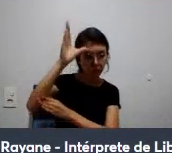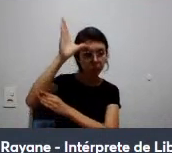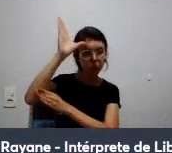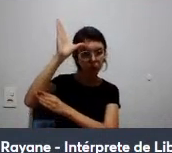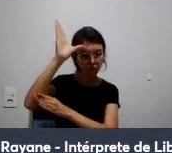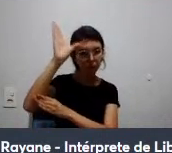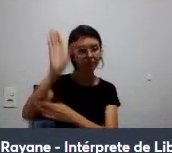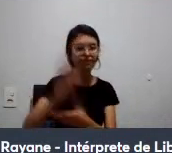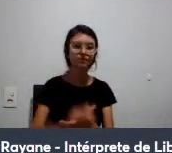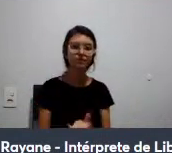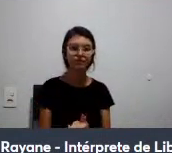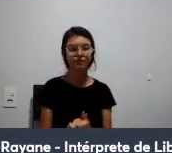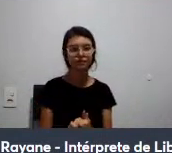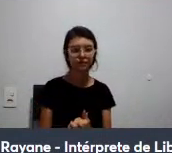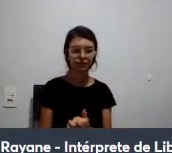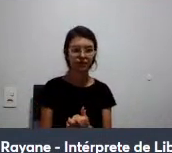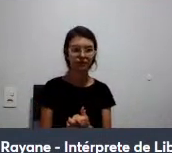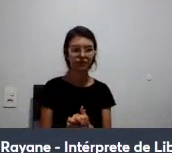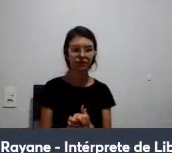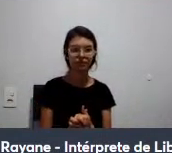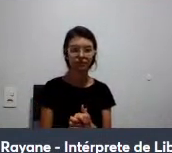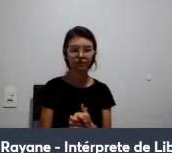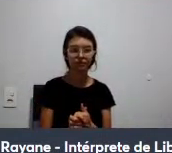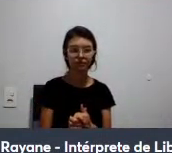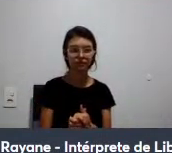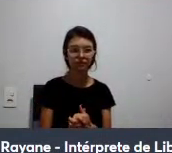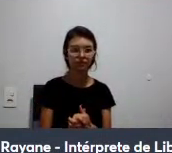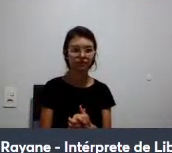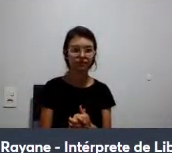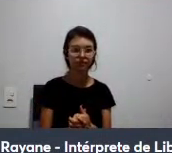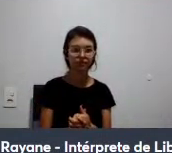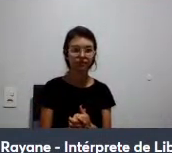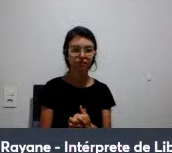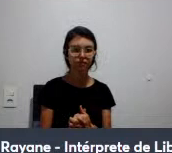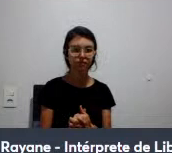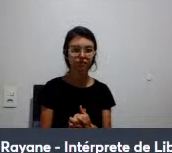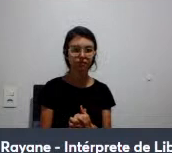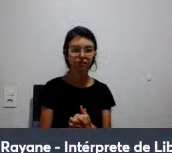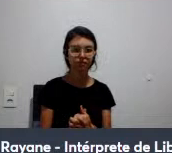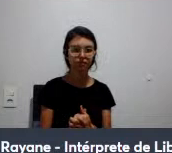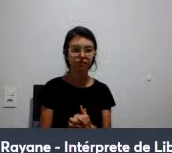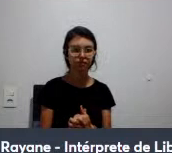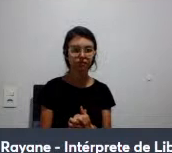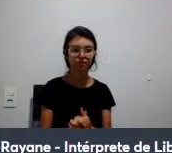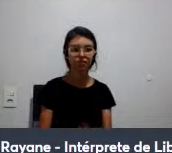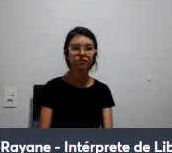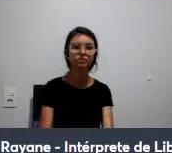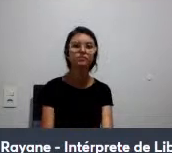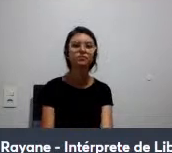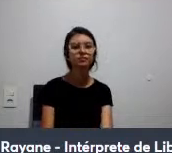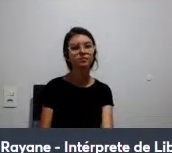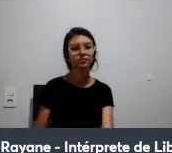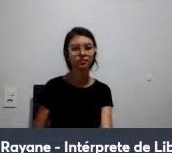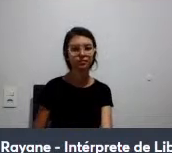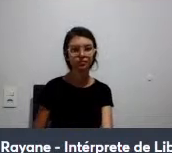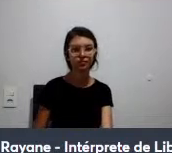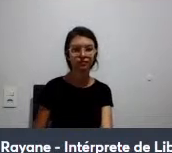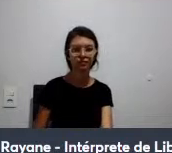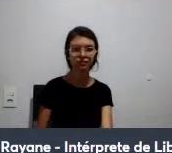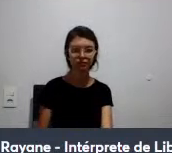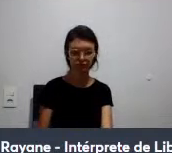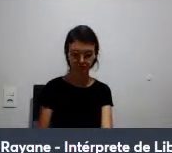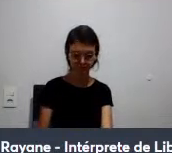Now, researchers in Brazil or Australia or Africa or